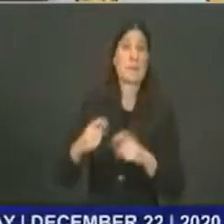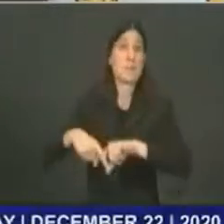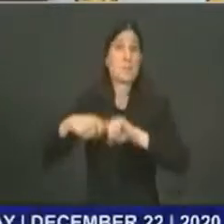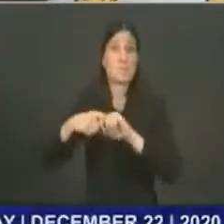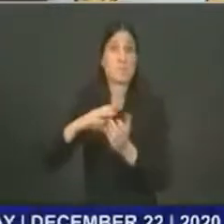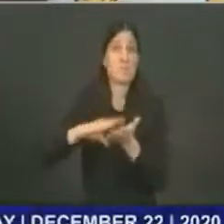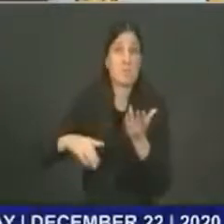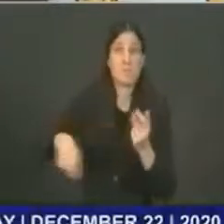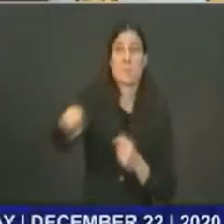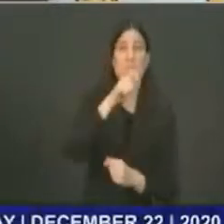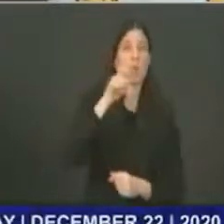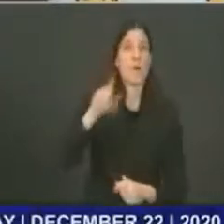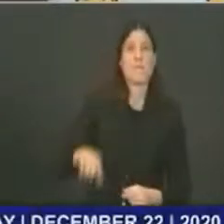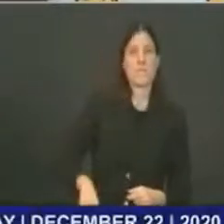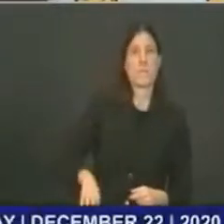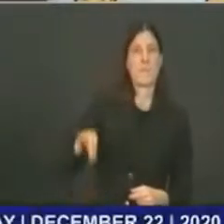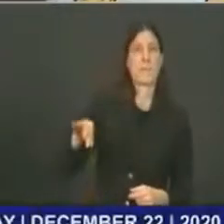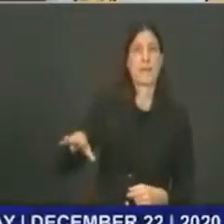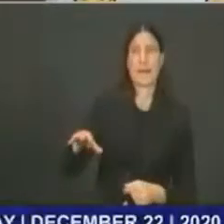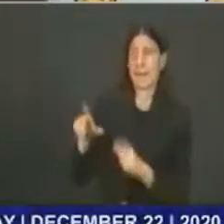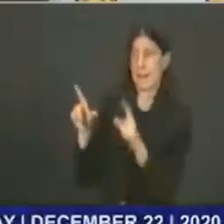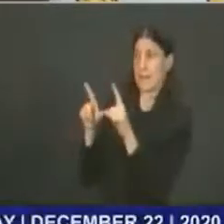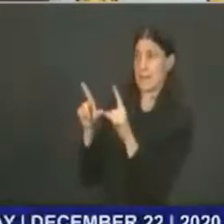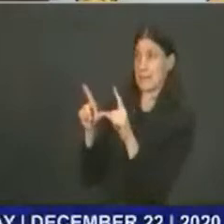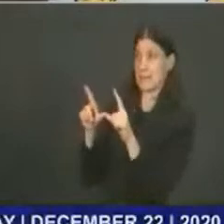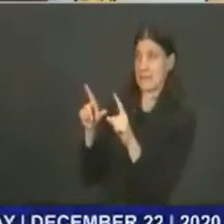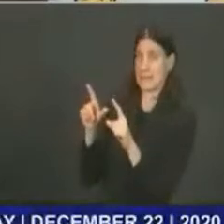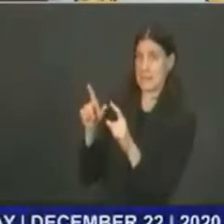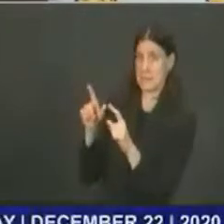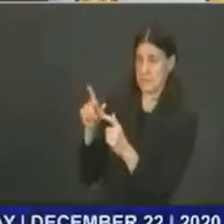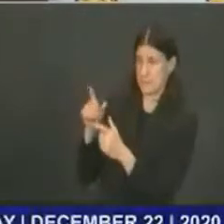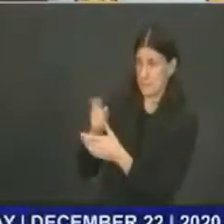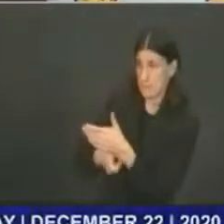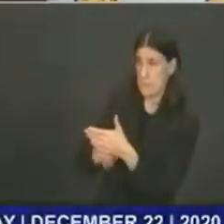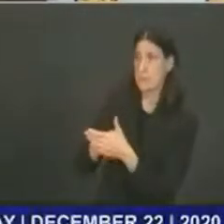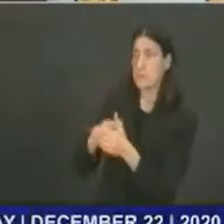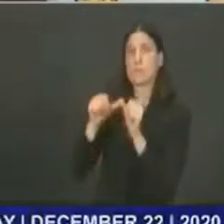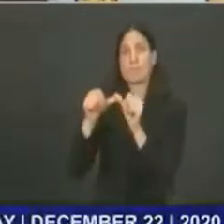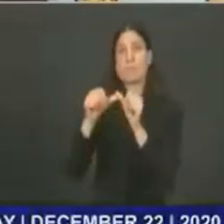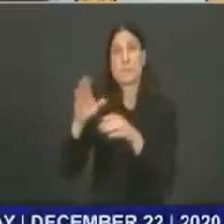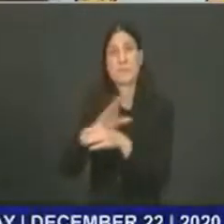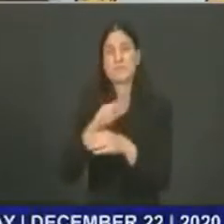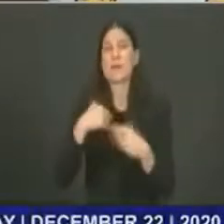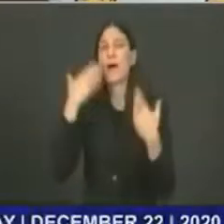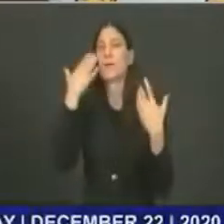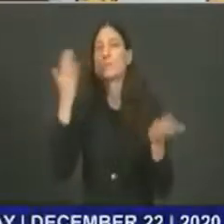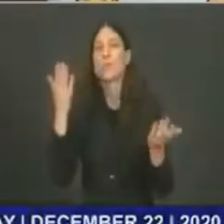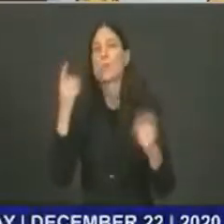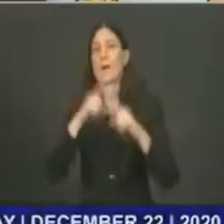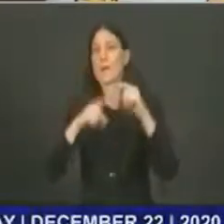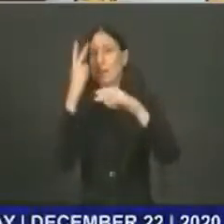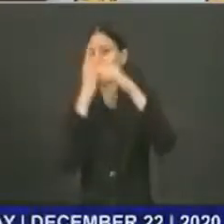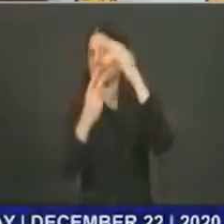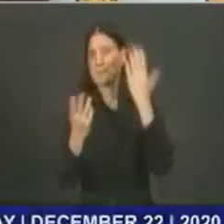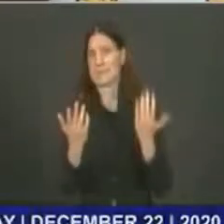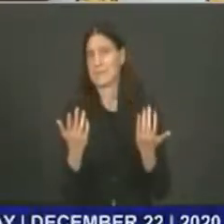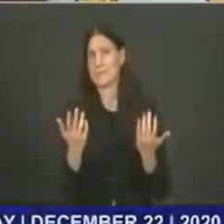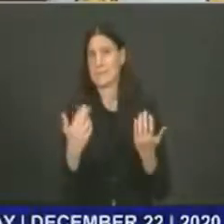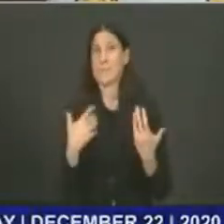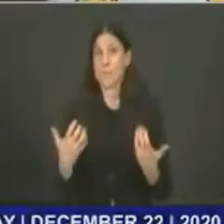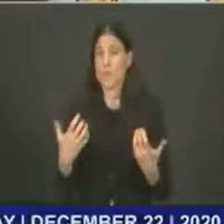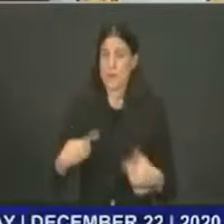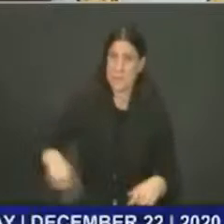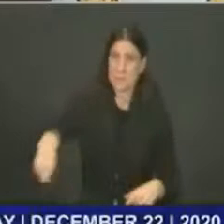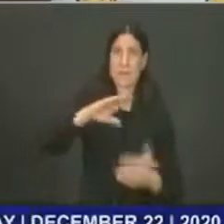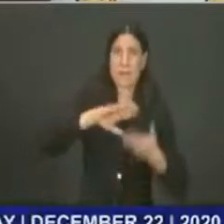These are all ideas that I'm very open to, because we have to help try to get back on their feet and try to make up for